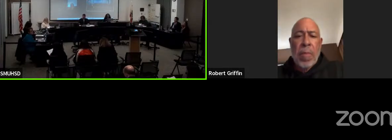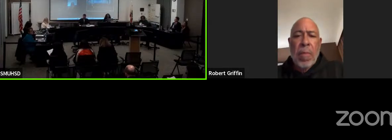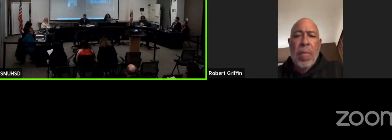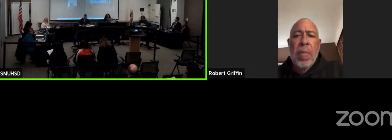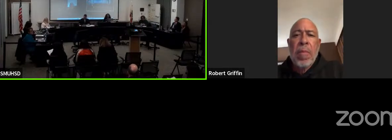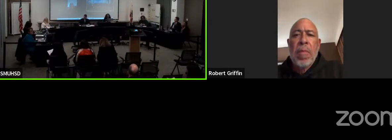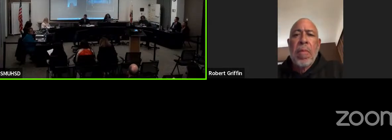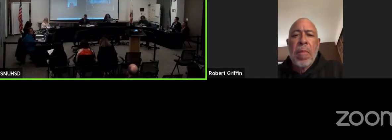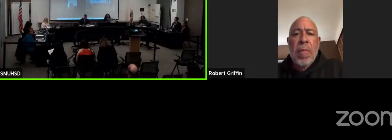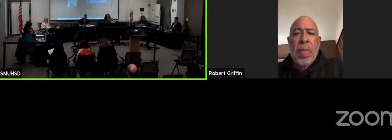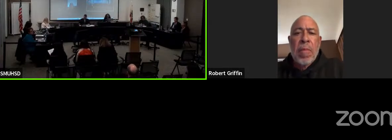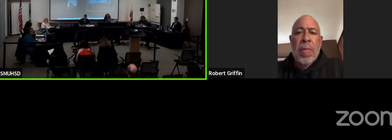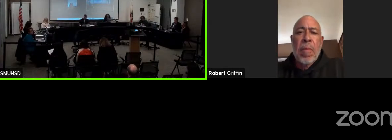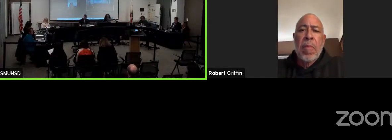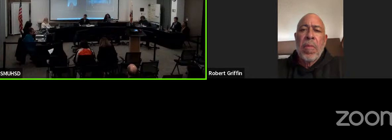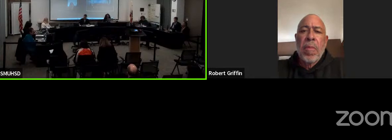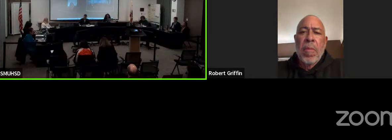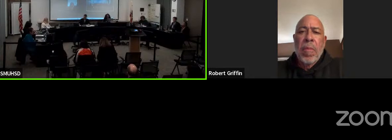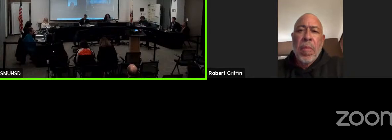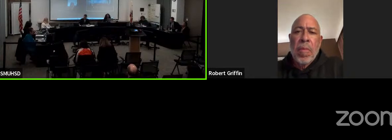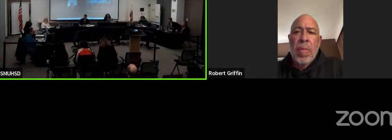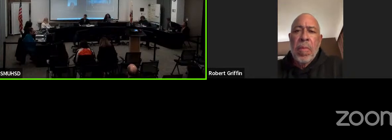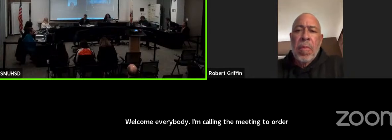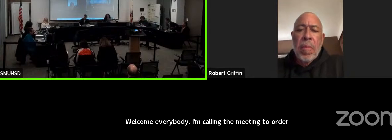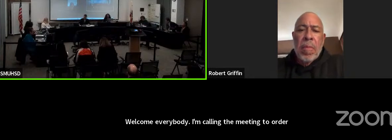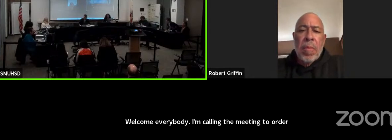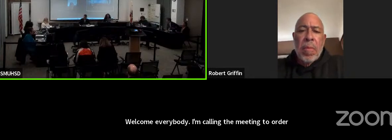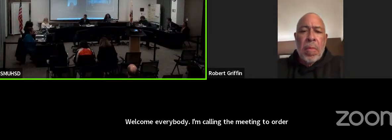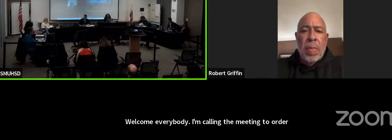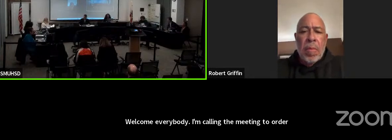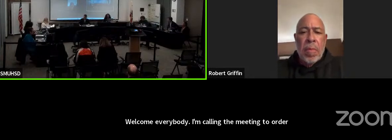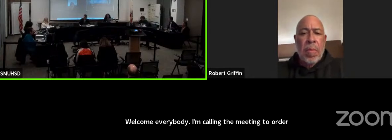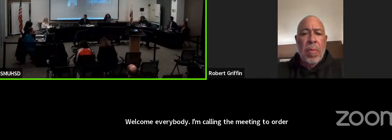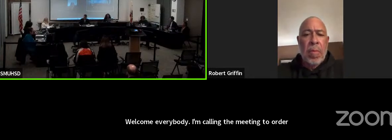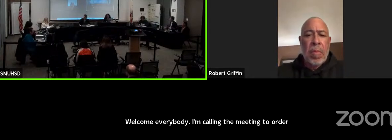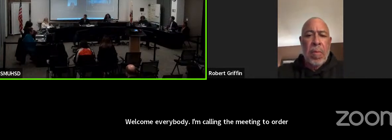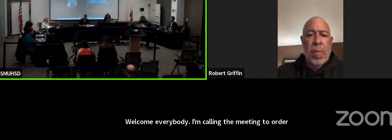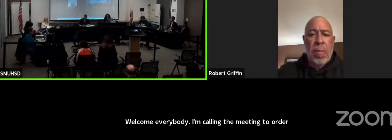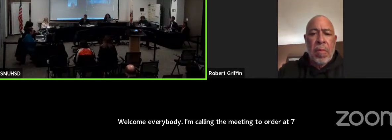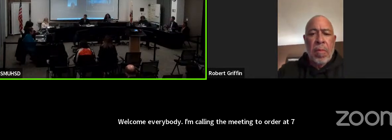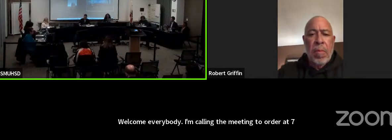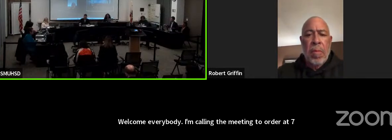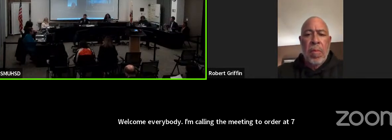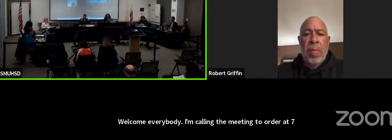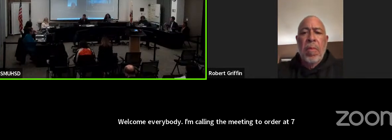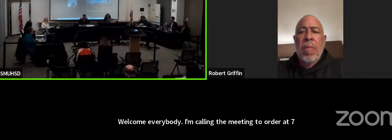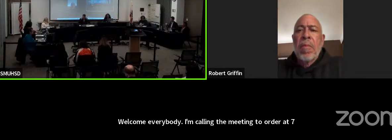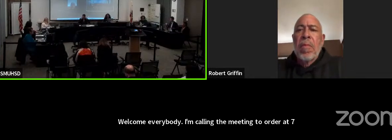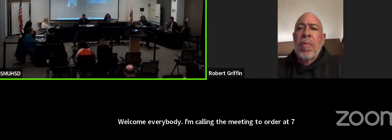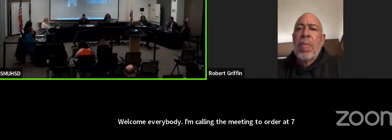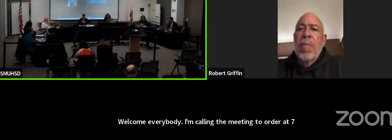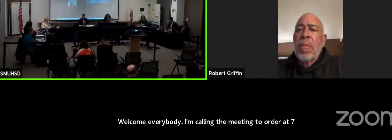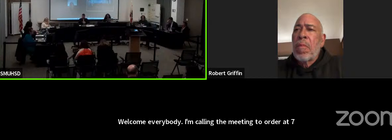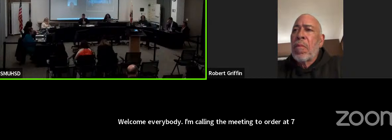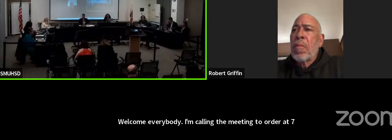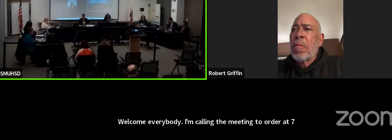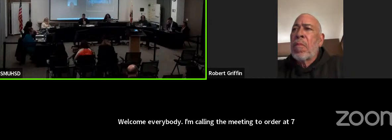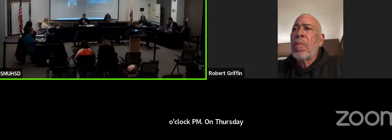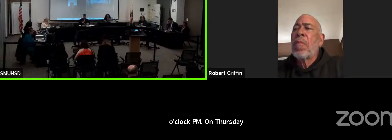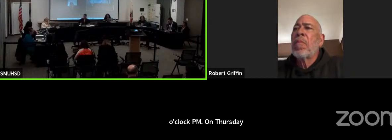Welcome, everybody. I'm calling the meeting to order at 7:00 p.m. on Thursday,